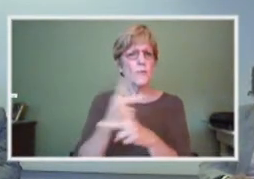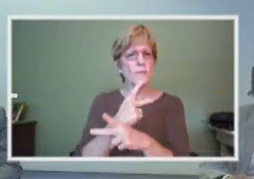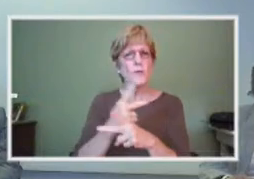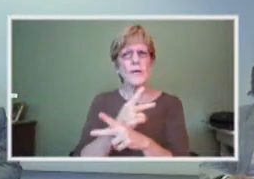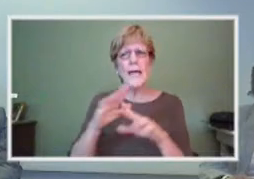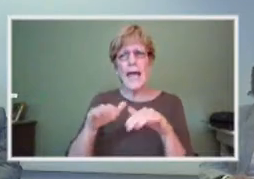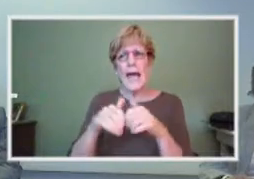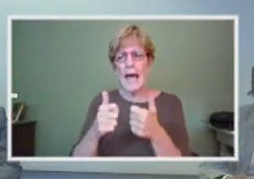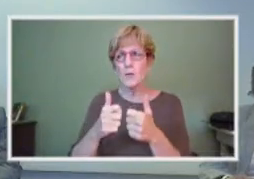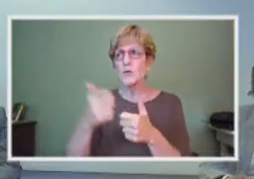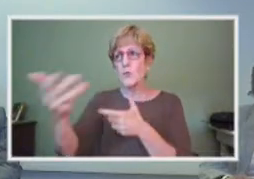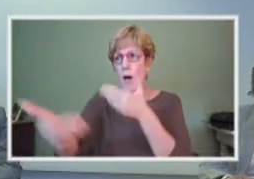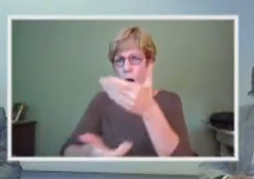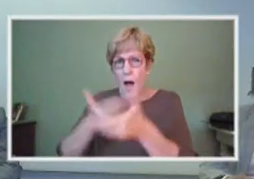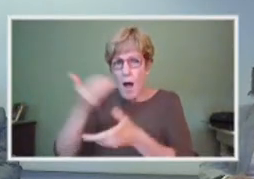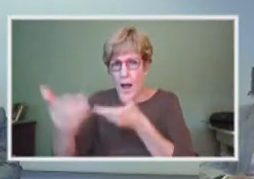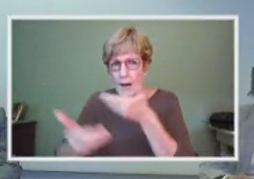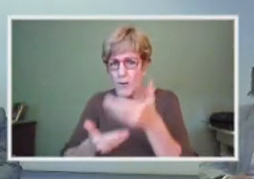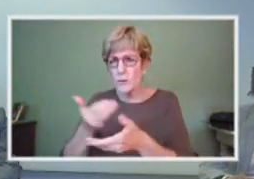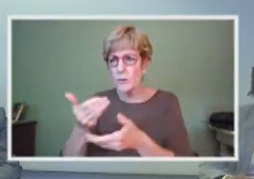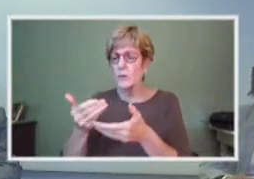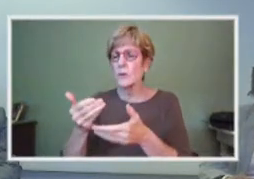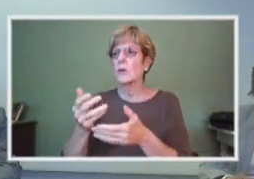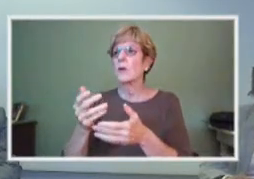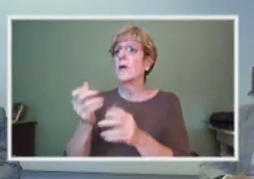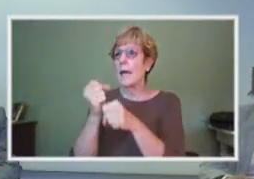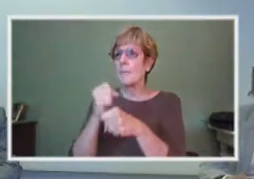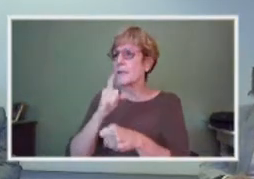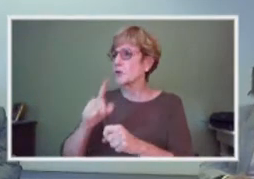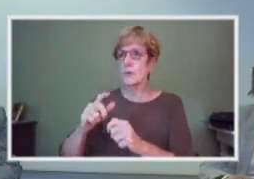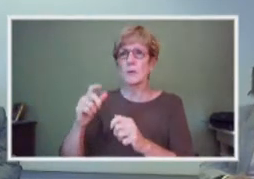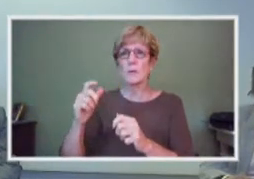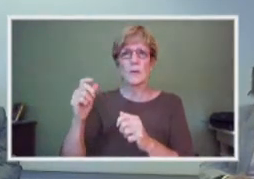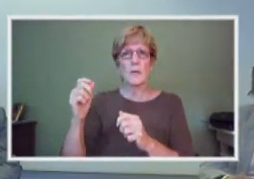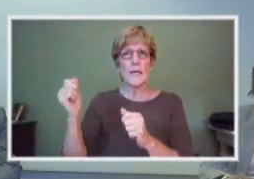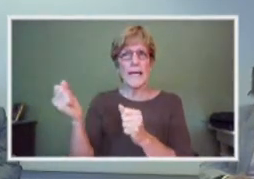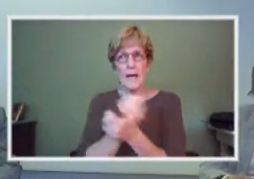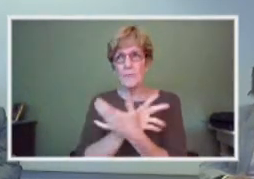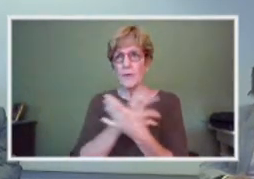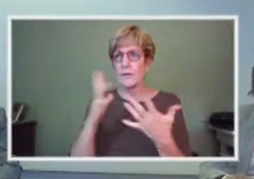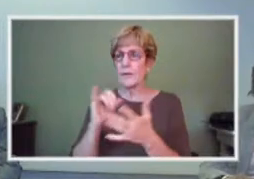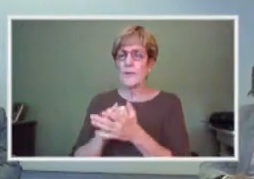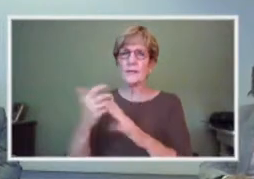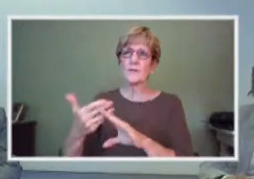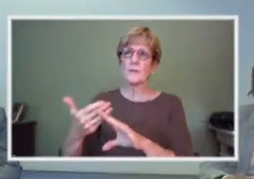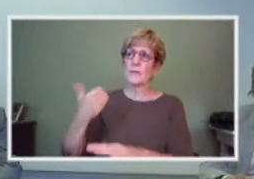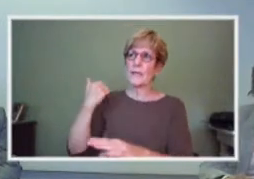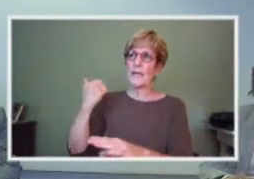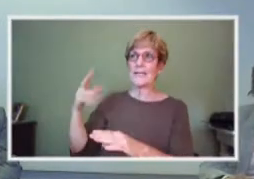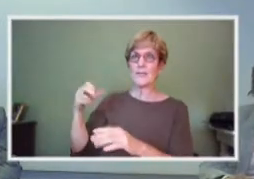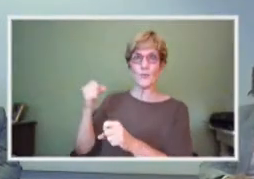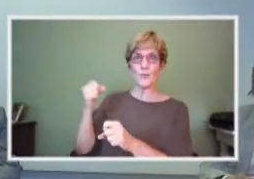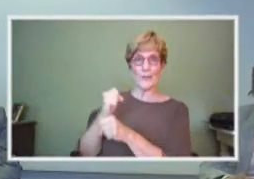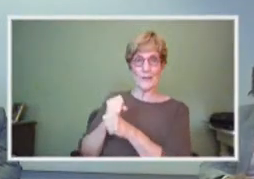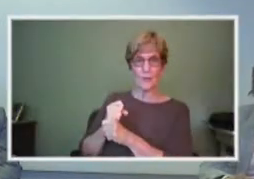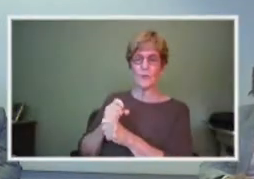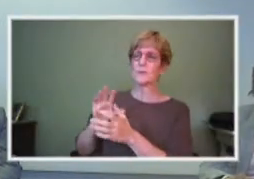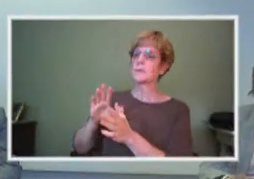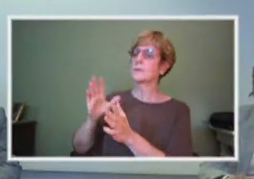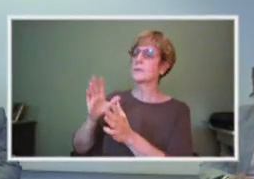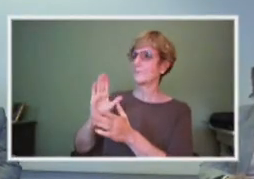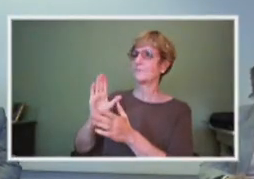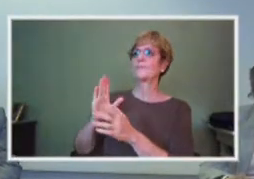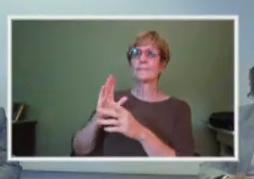these positions and make sure that all the items that are remnants of the last 3 years are addressed for good and